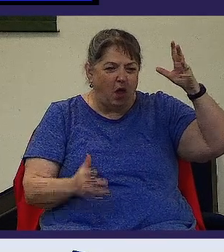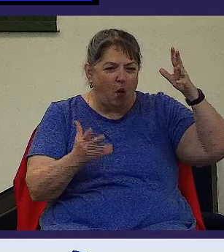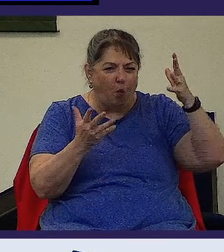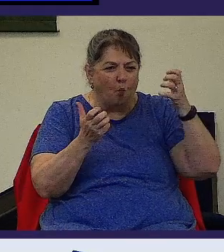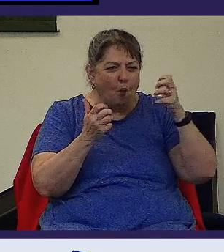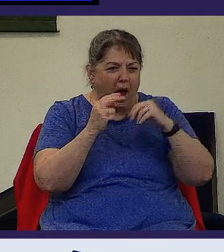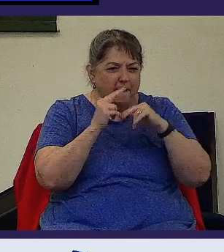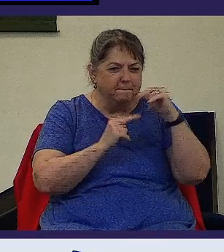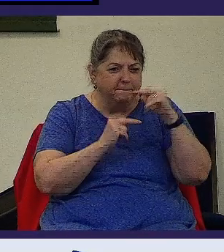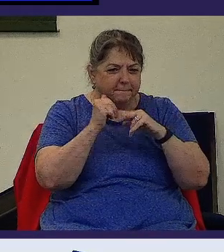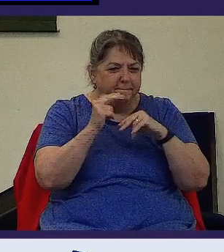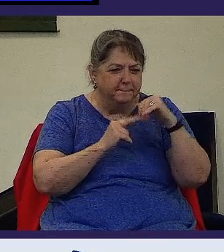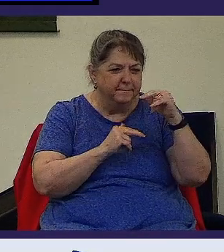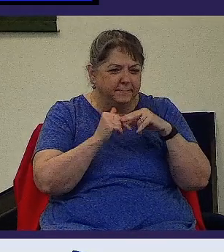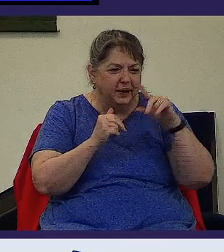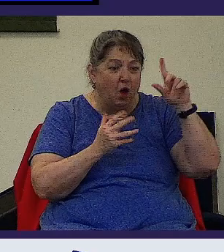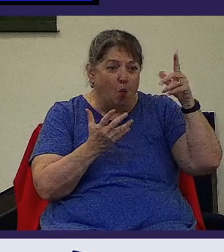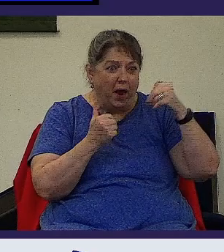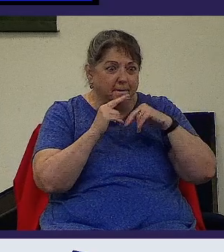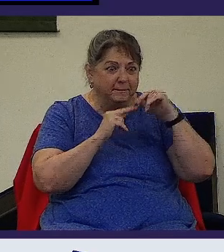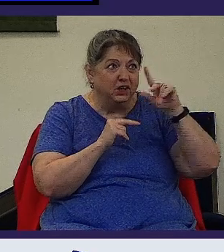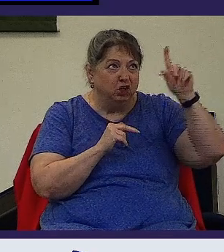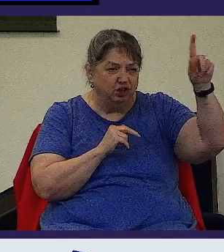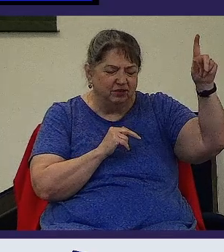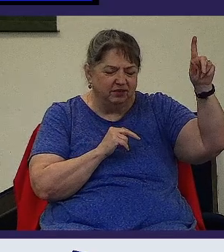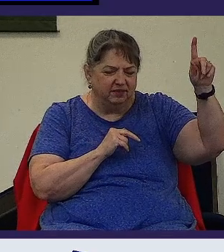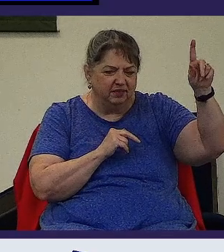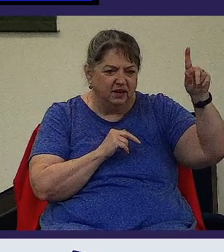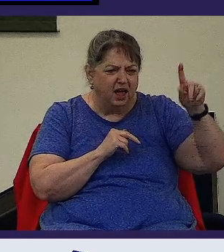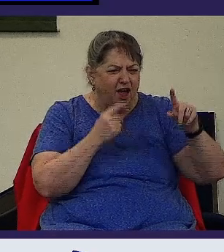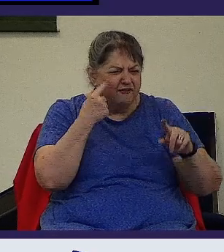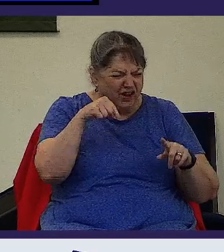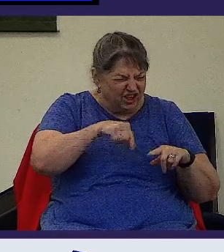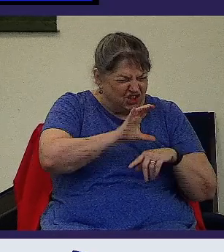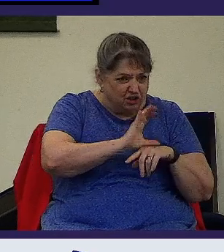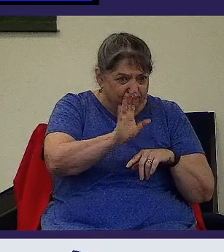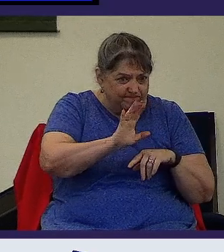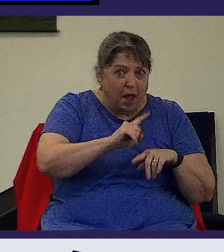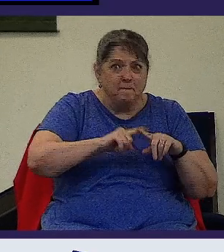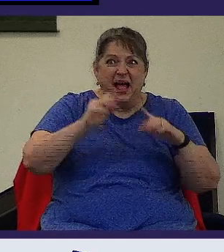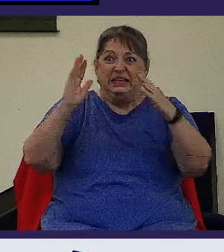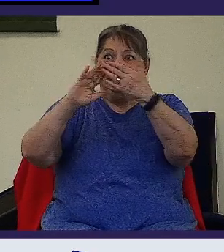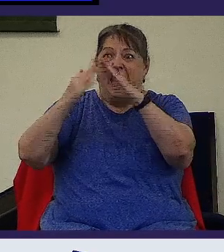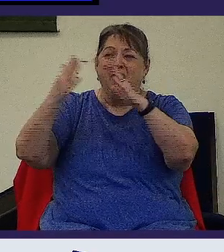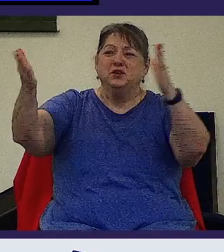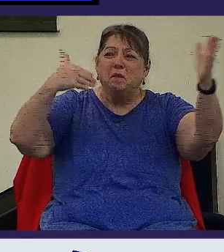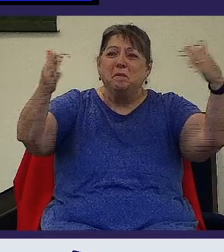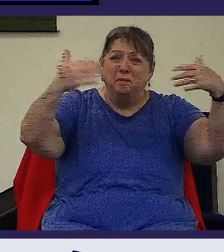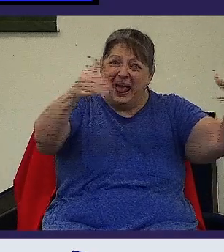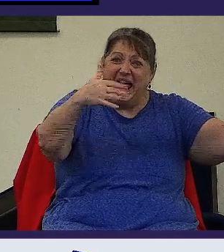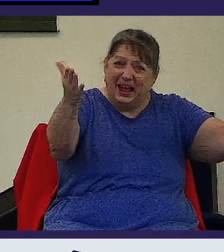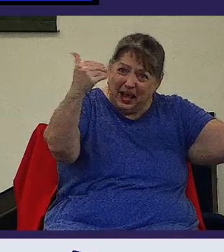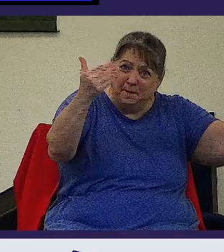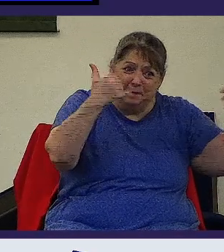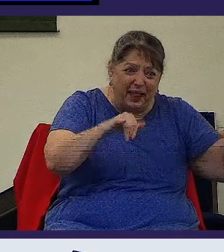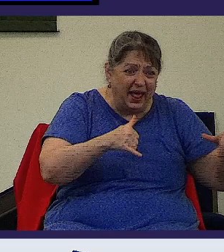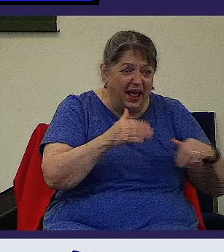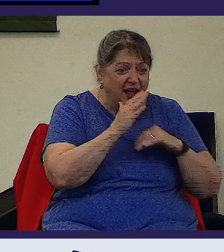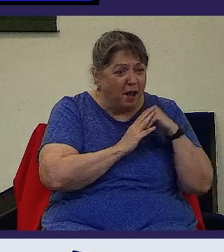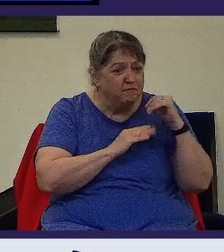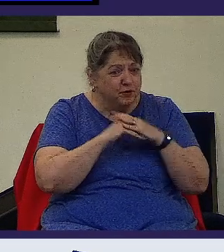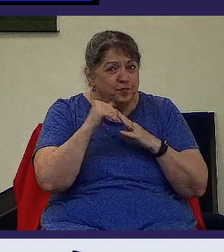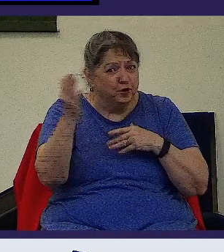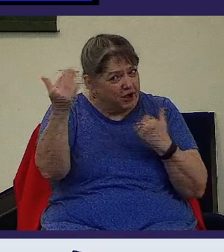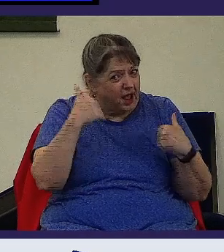as you know we are raising money towards our uh playground that we want to display out beside our